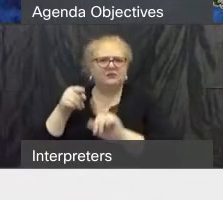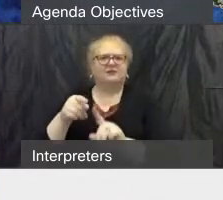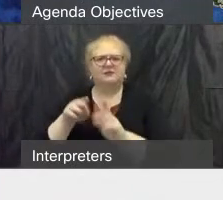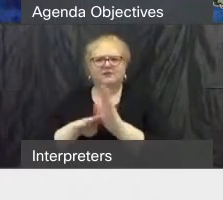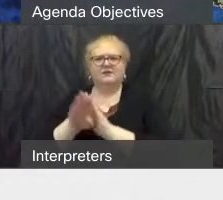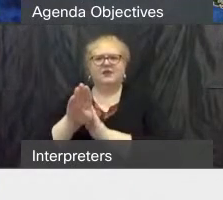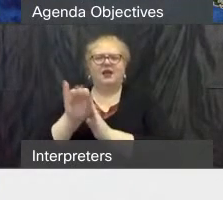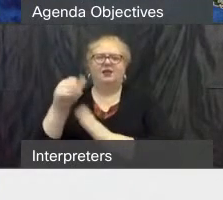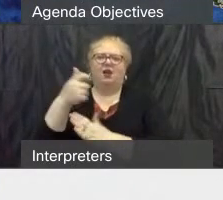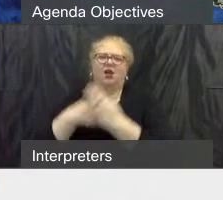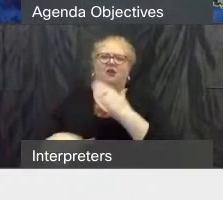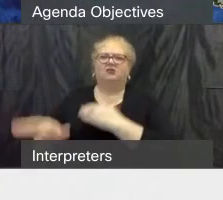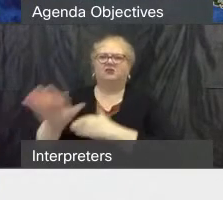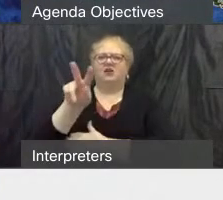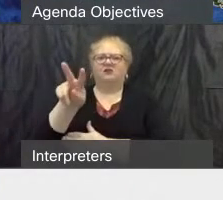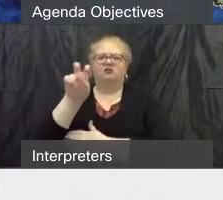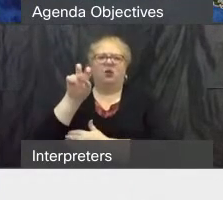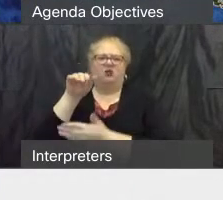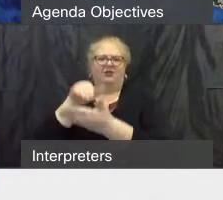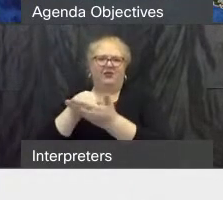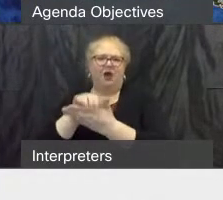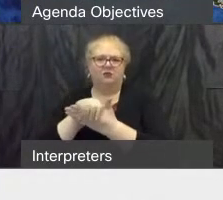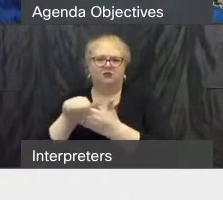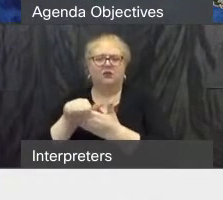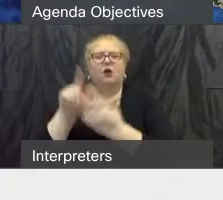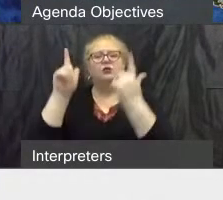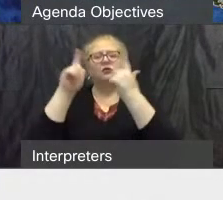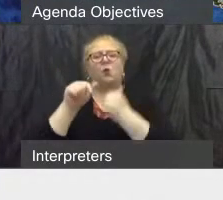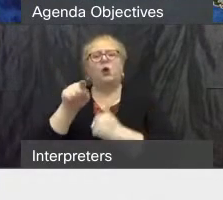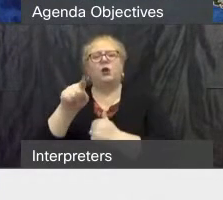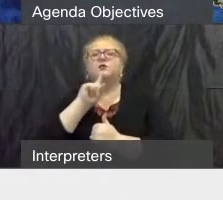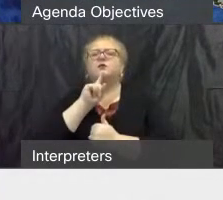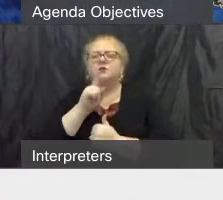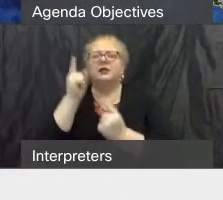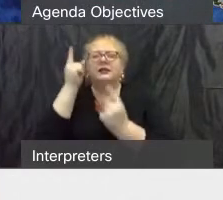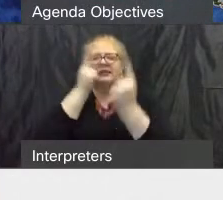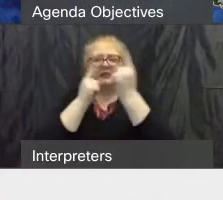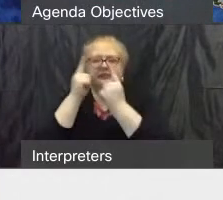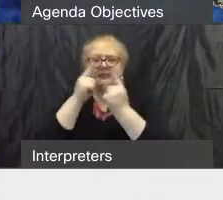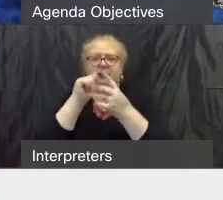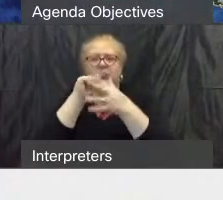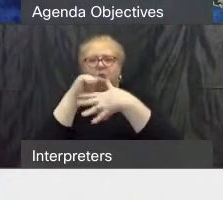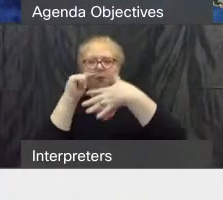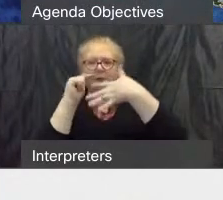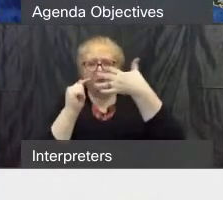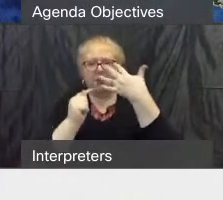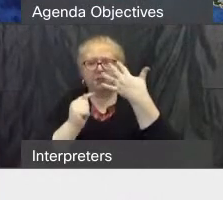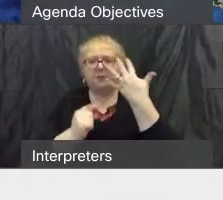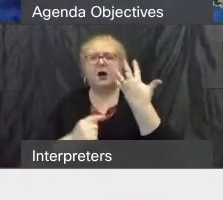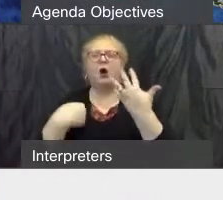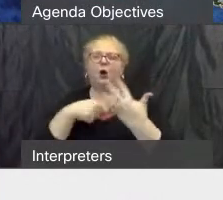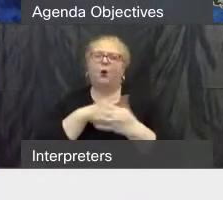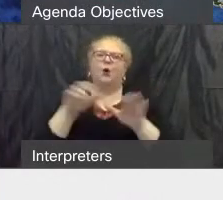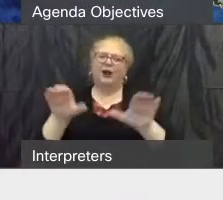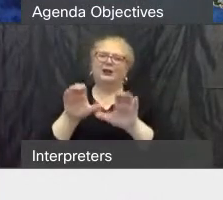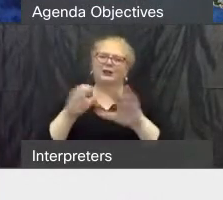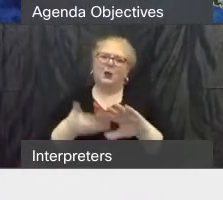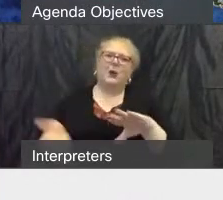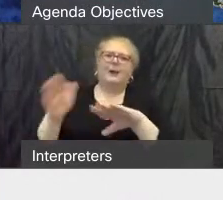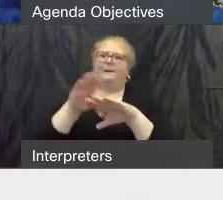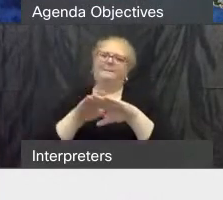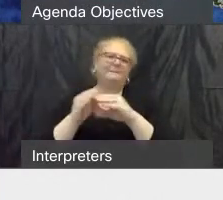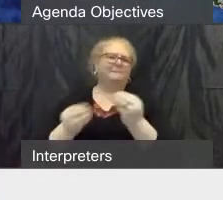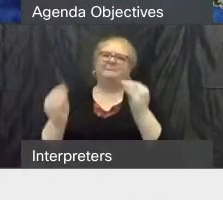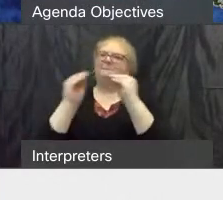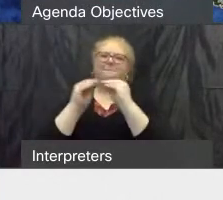around $200,000. So when you really start to think about it, I think we're going to find that we're doing more than the $5